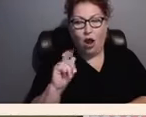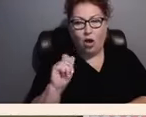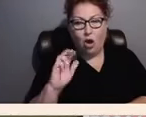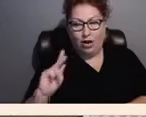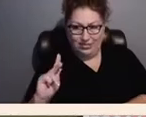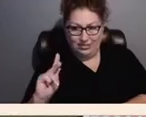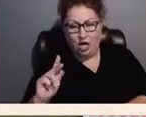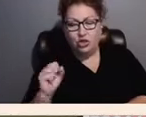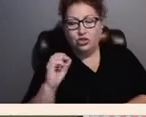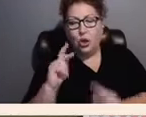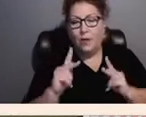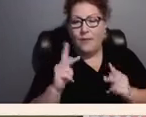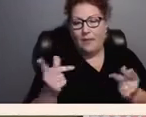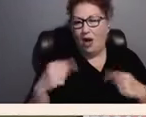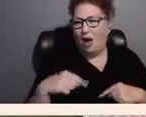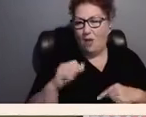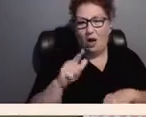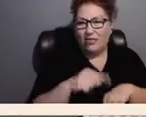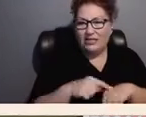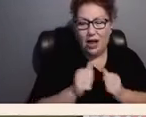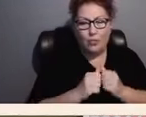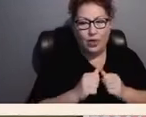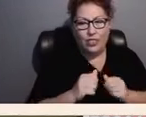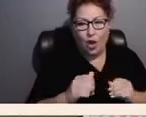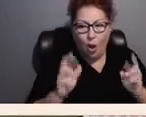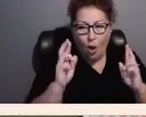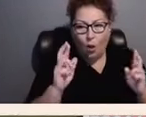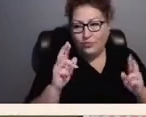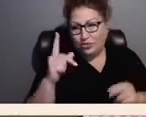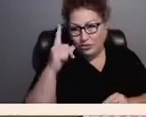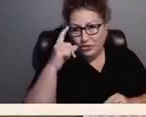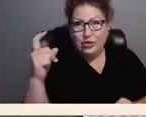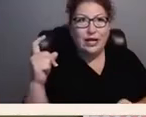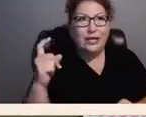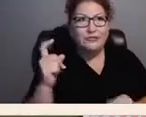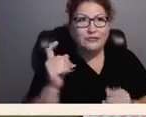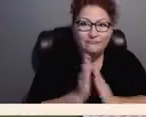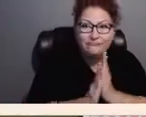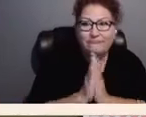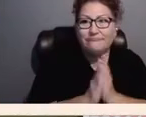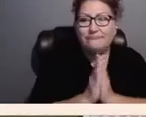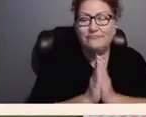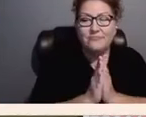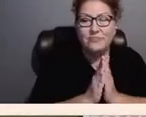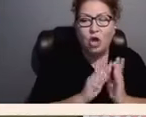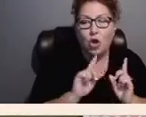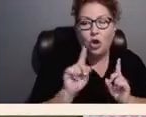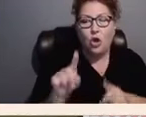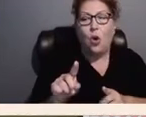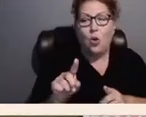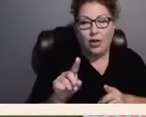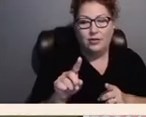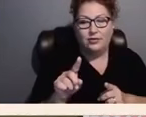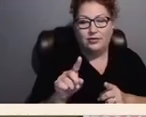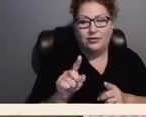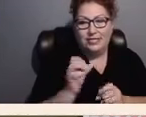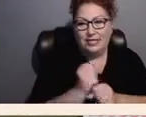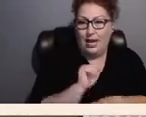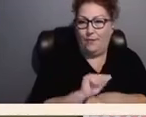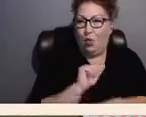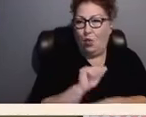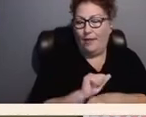all the time with hopes and dreams and aspirations of going to get employment.